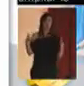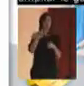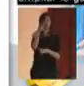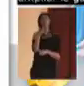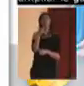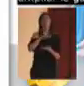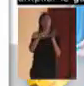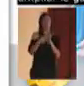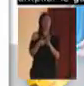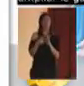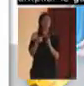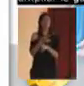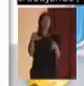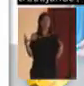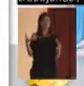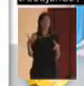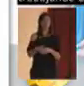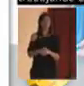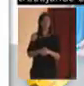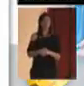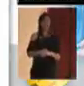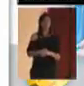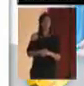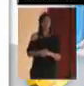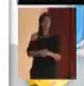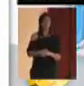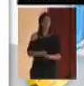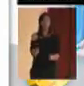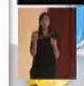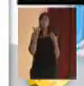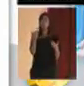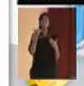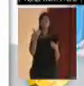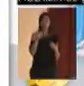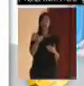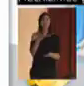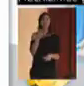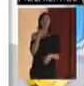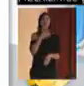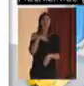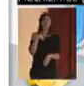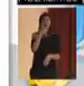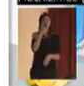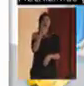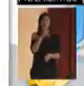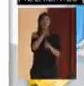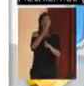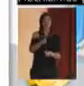extend the range of projects in which we are working at LACLOI. And that's all. Thank you very much for your